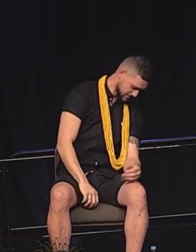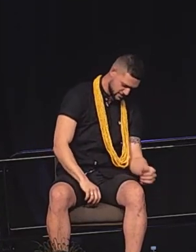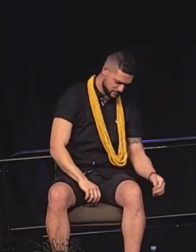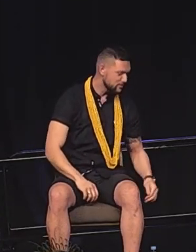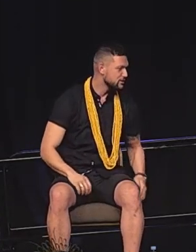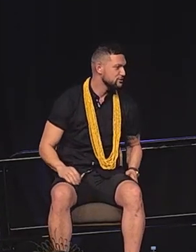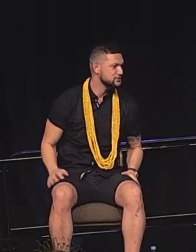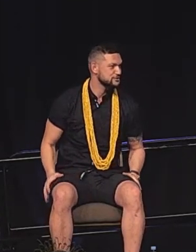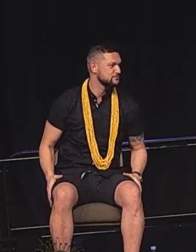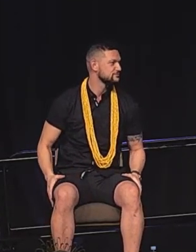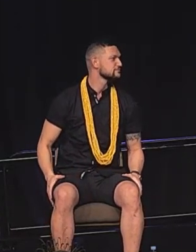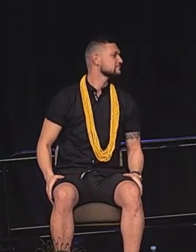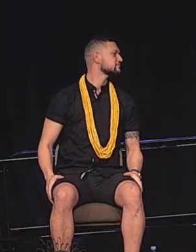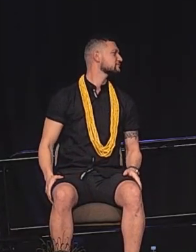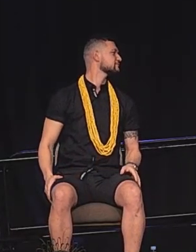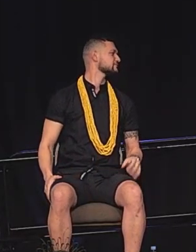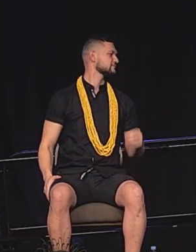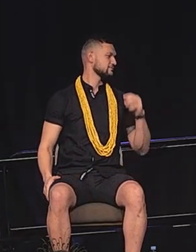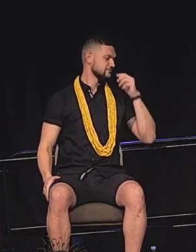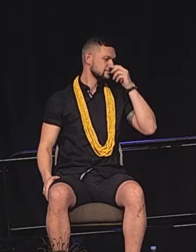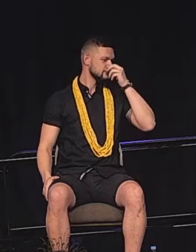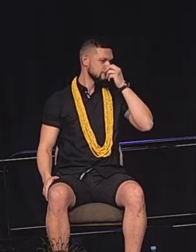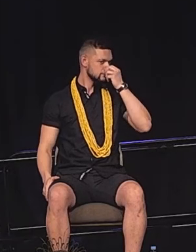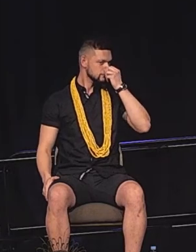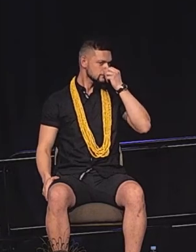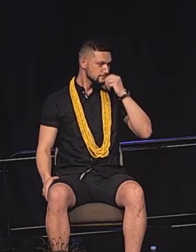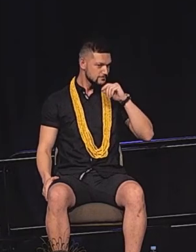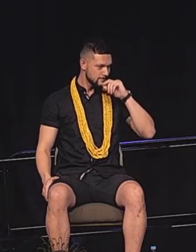UC s